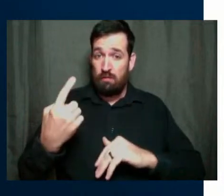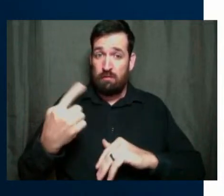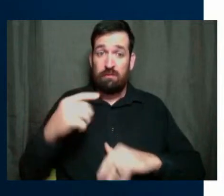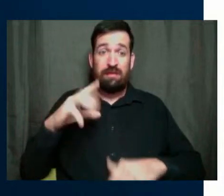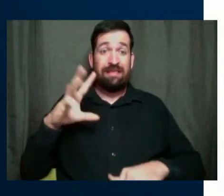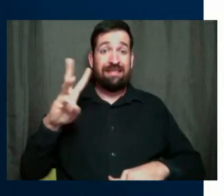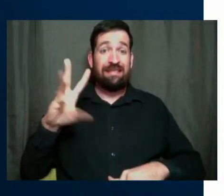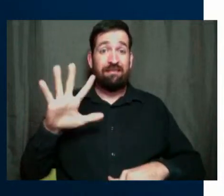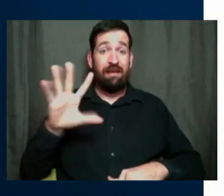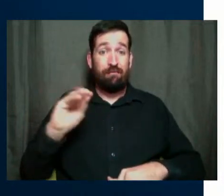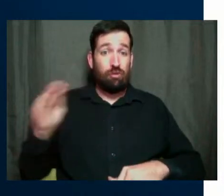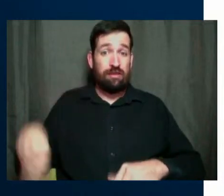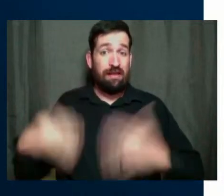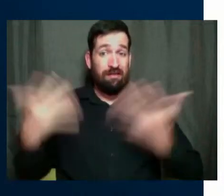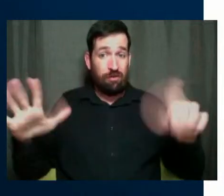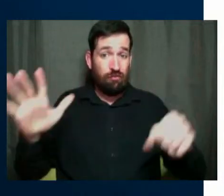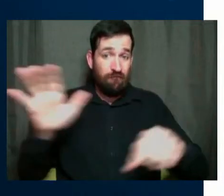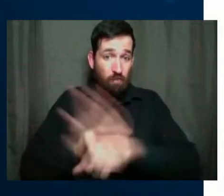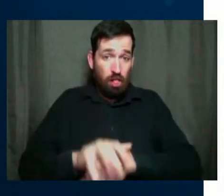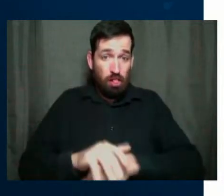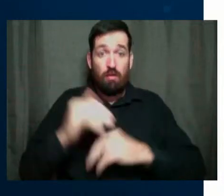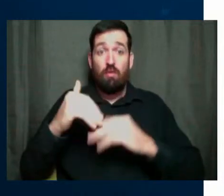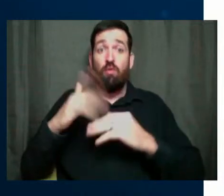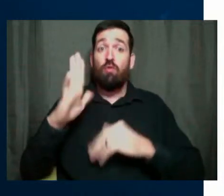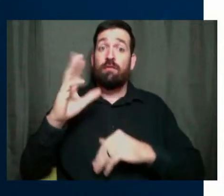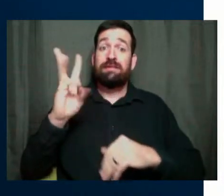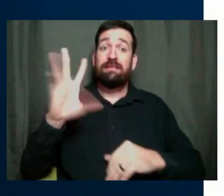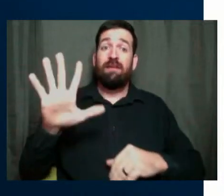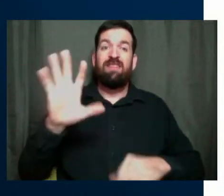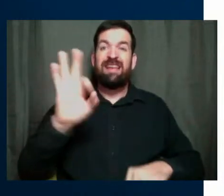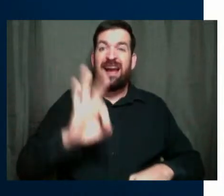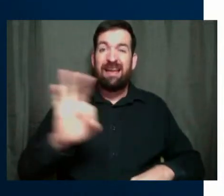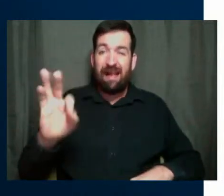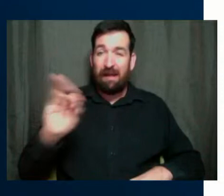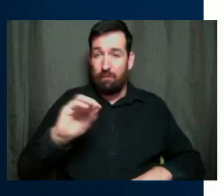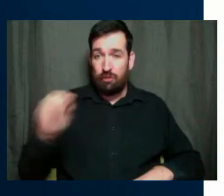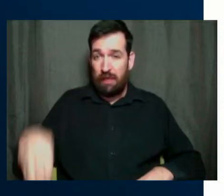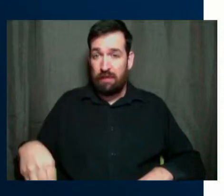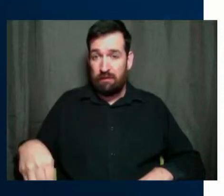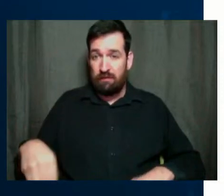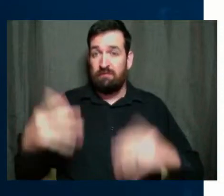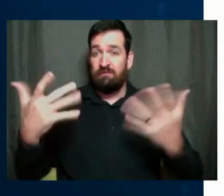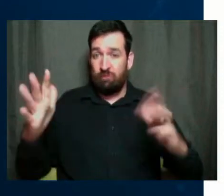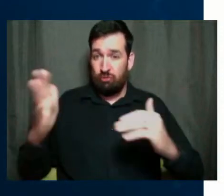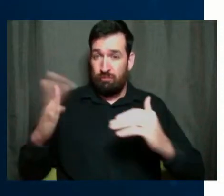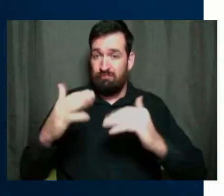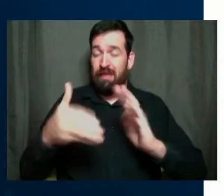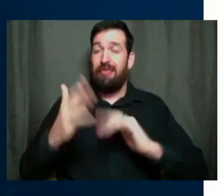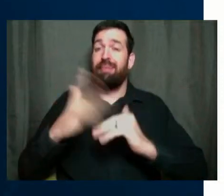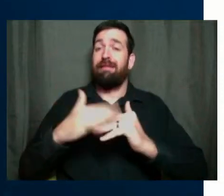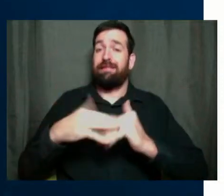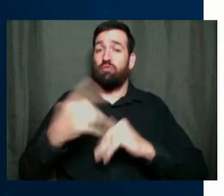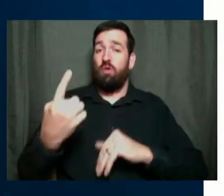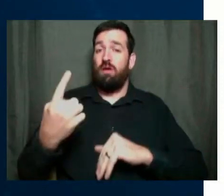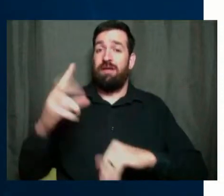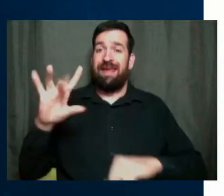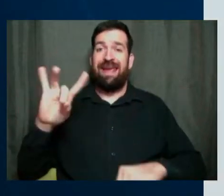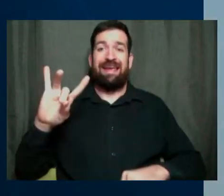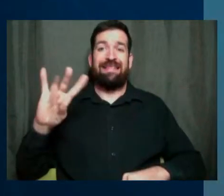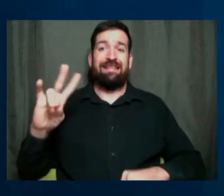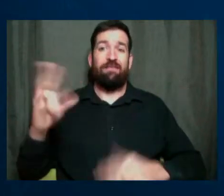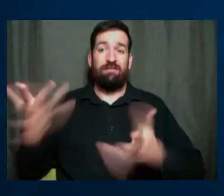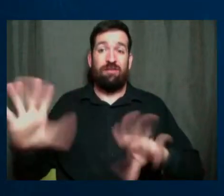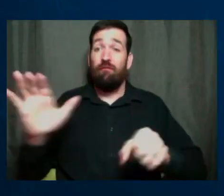fully vaccinated, and over 65, 99% have had at least one dose, and 87% are fully